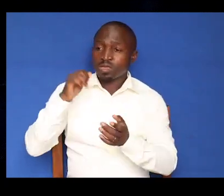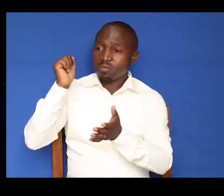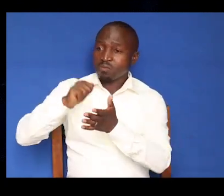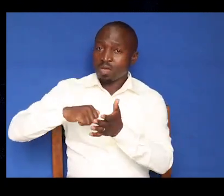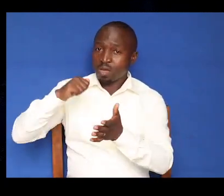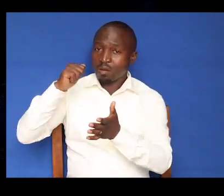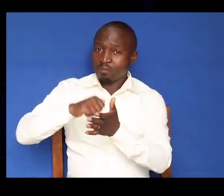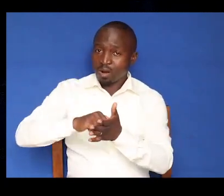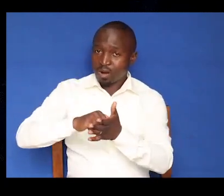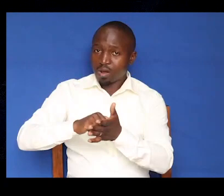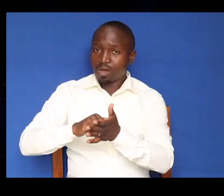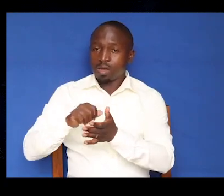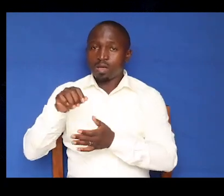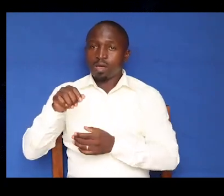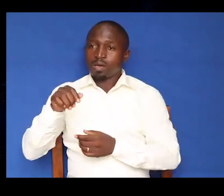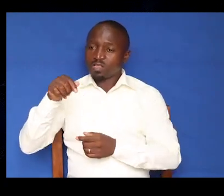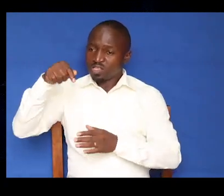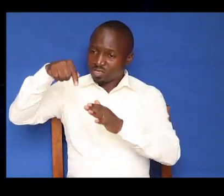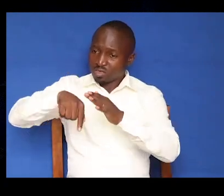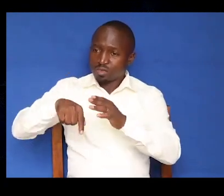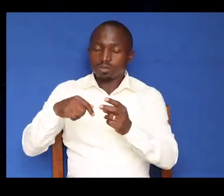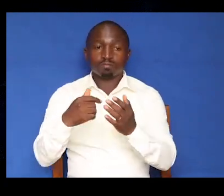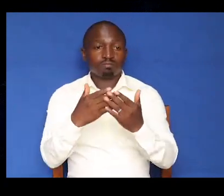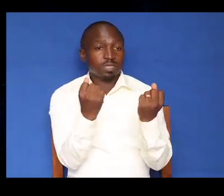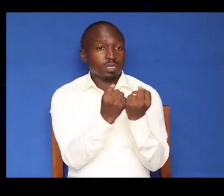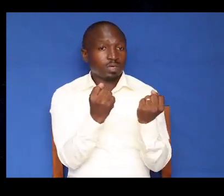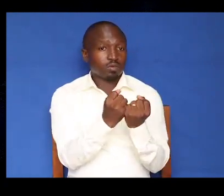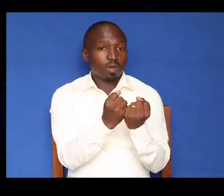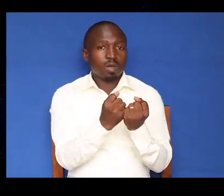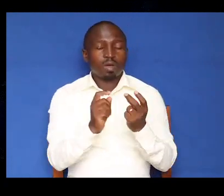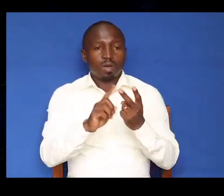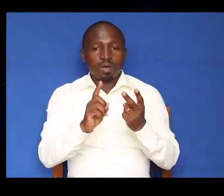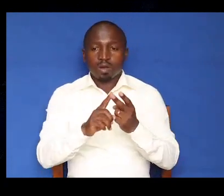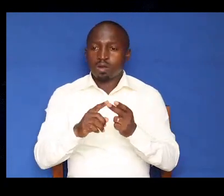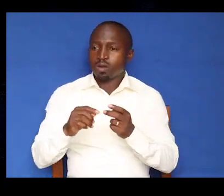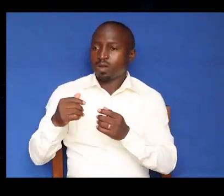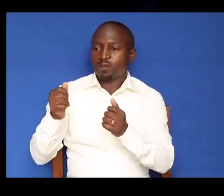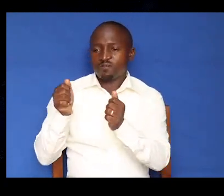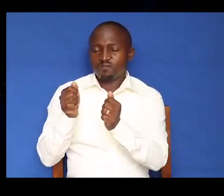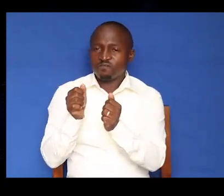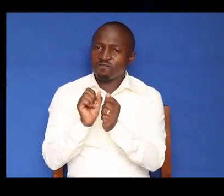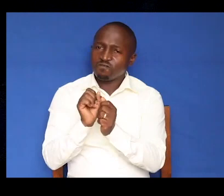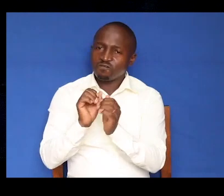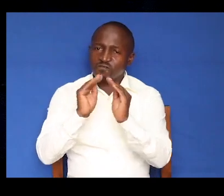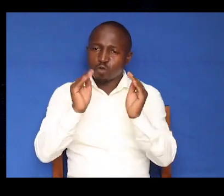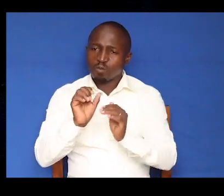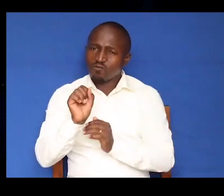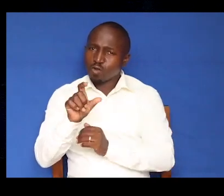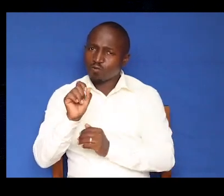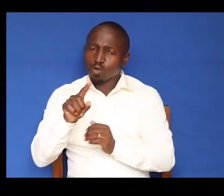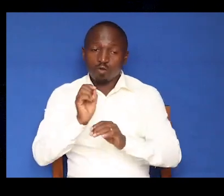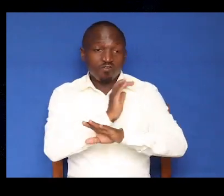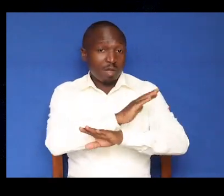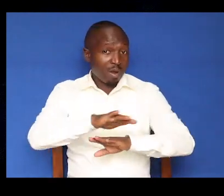limestone rock made upon of the skeletons of the tiny marine